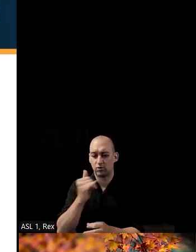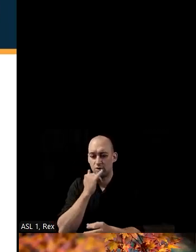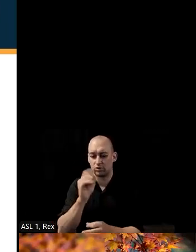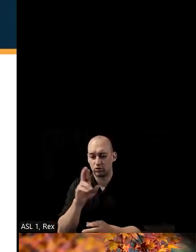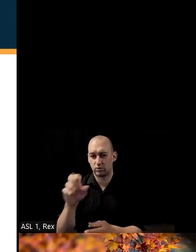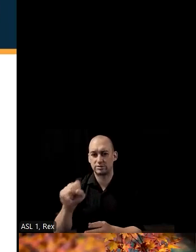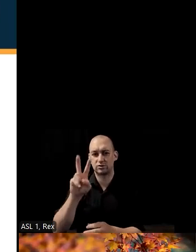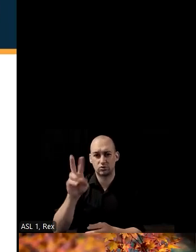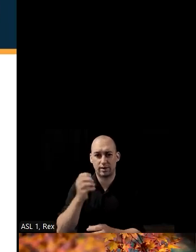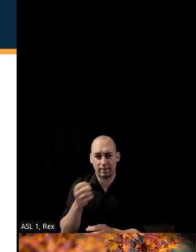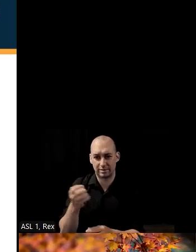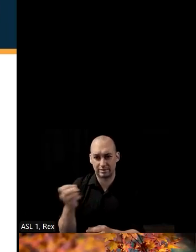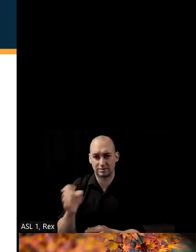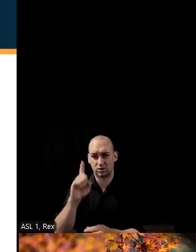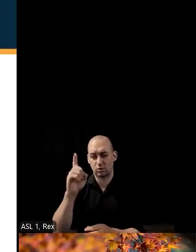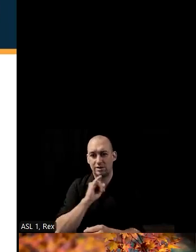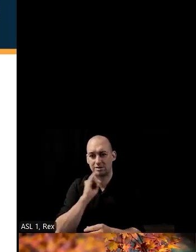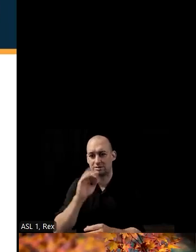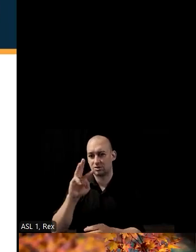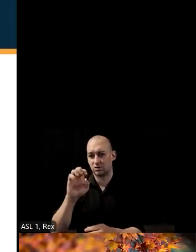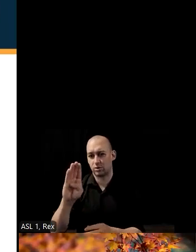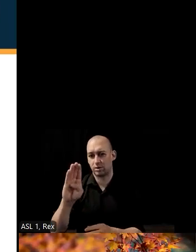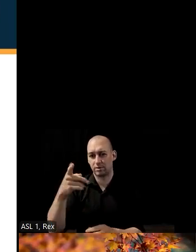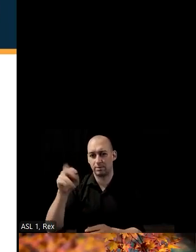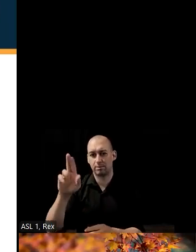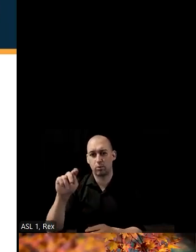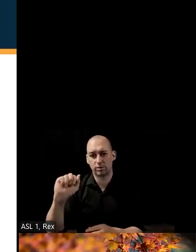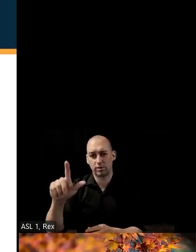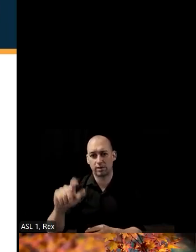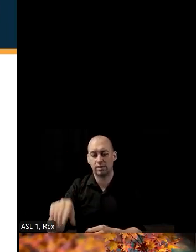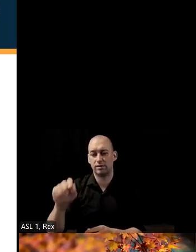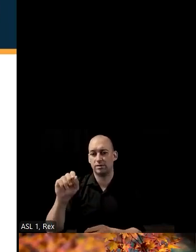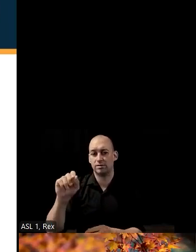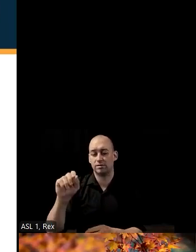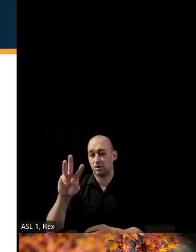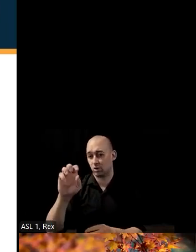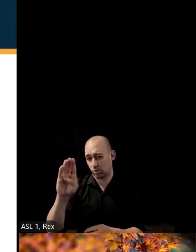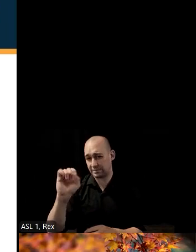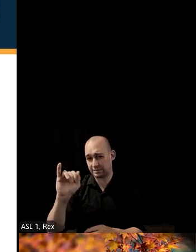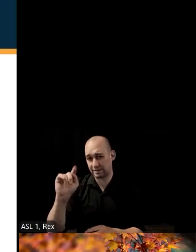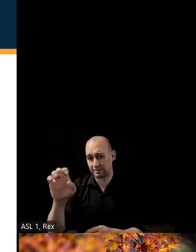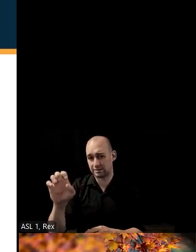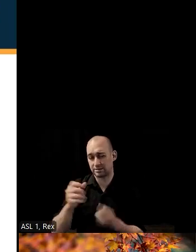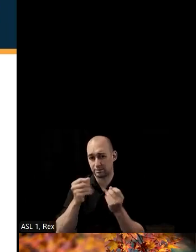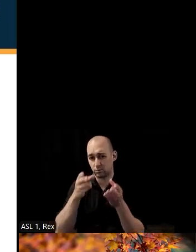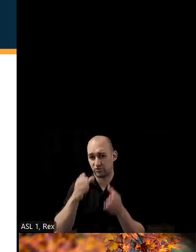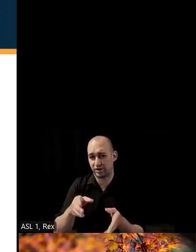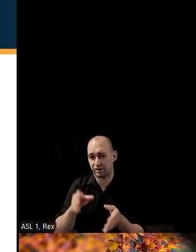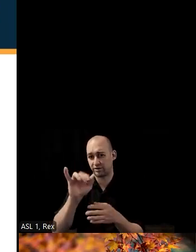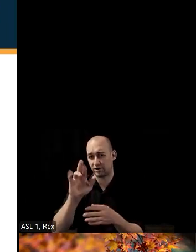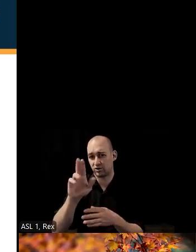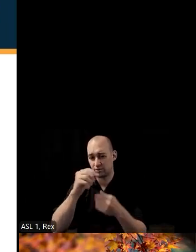2 elements. One would be a web portal, or you can just think of it as a website that has a provider directory